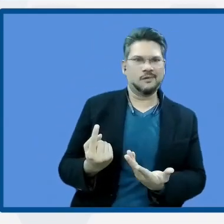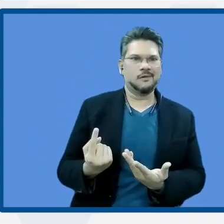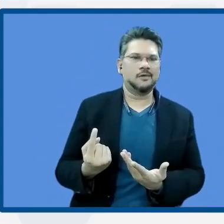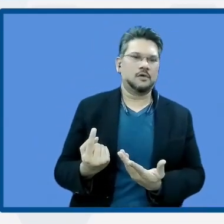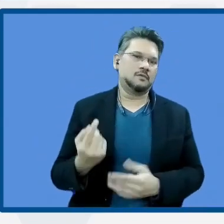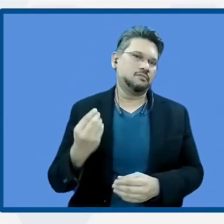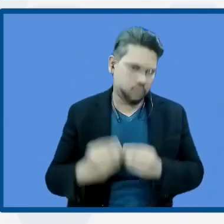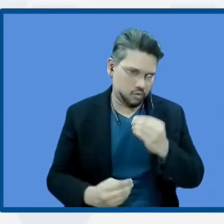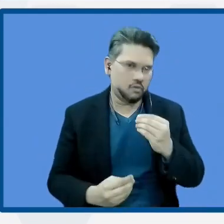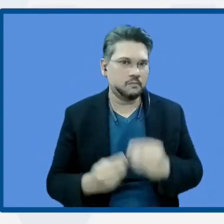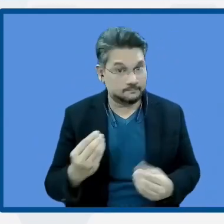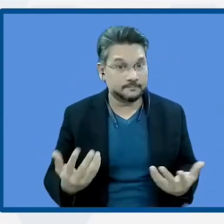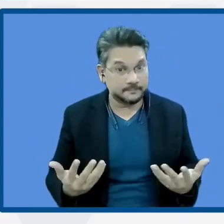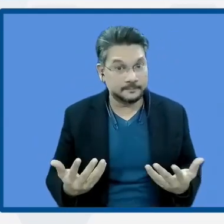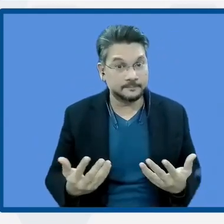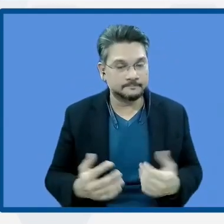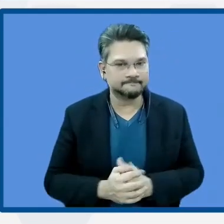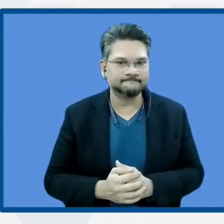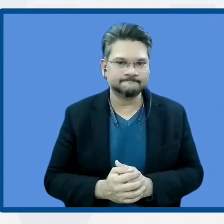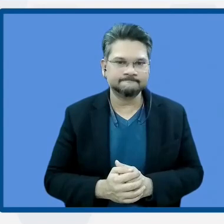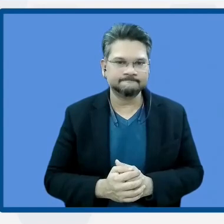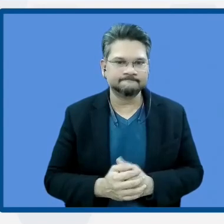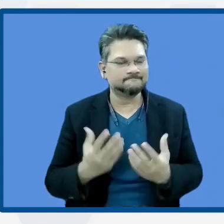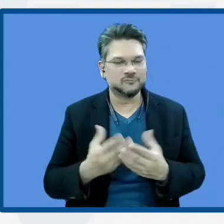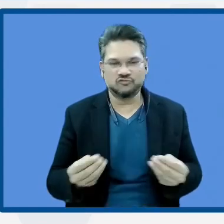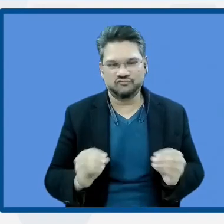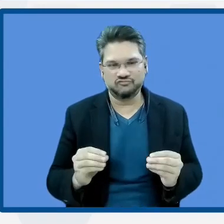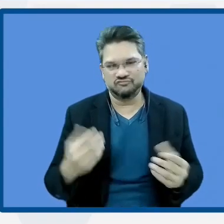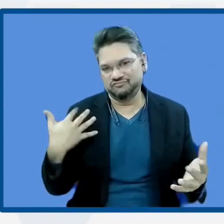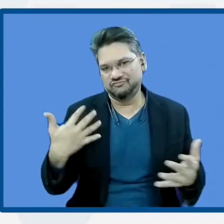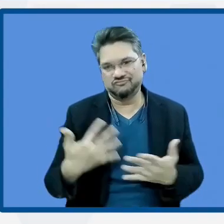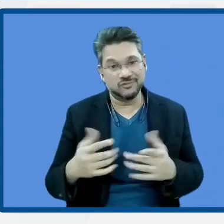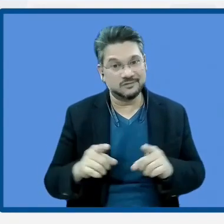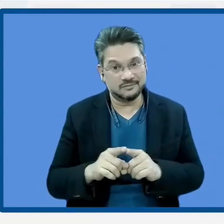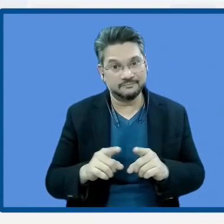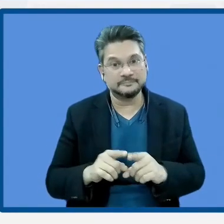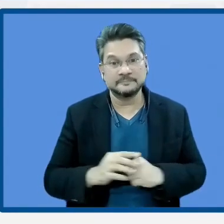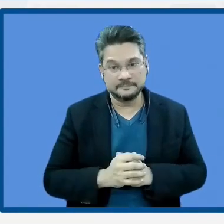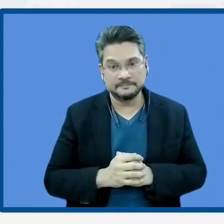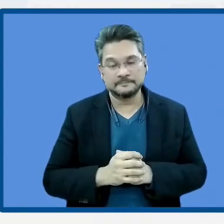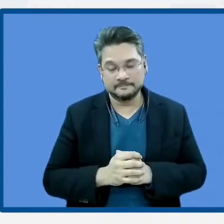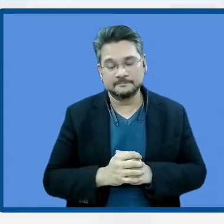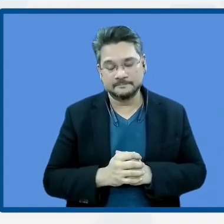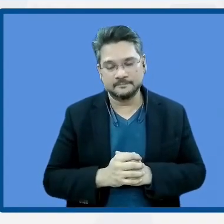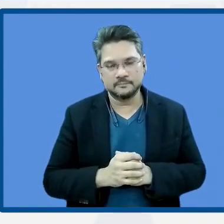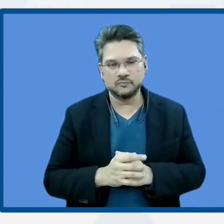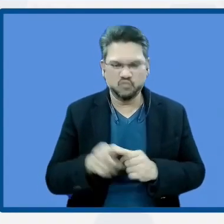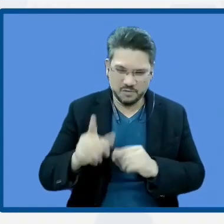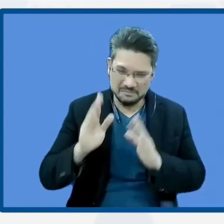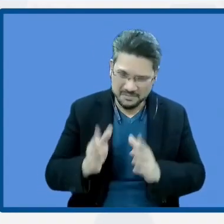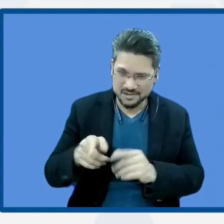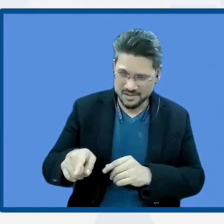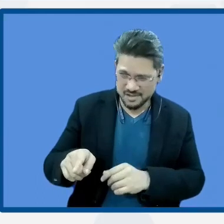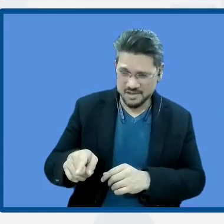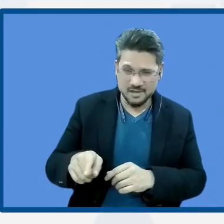hasn't been solved yet. We should strengthen the normative or the regulation aspects,